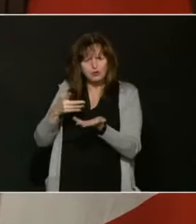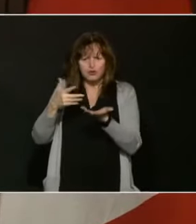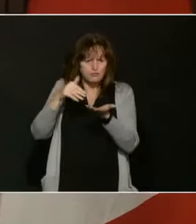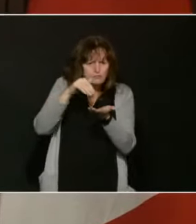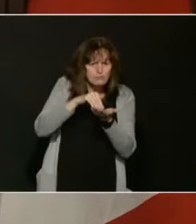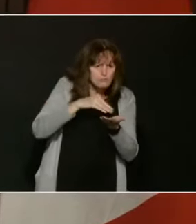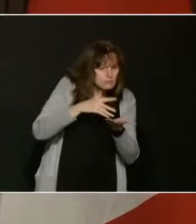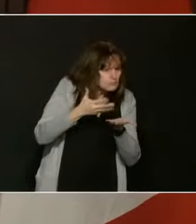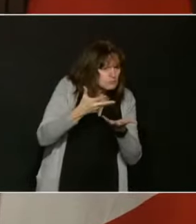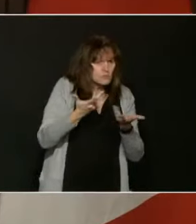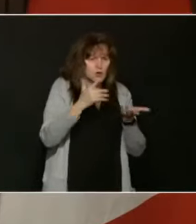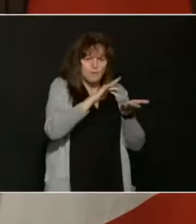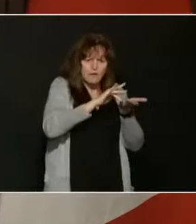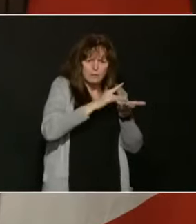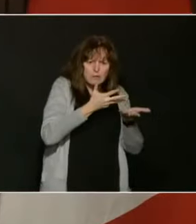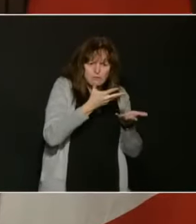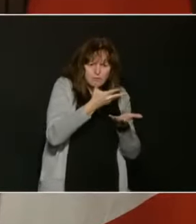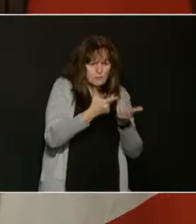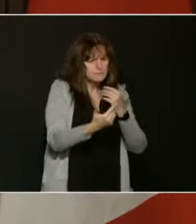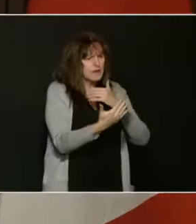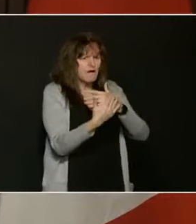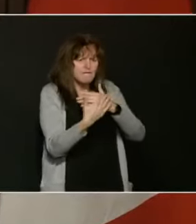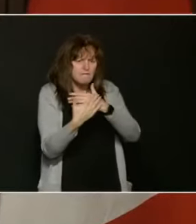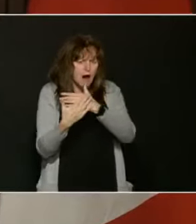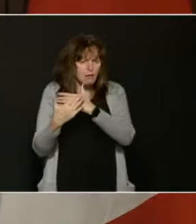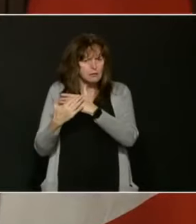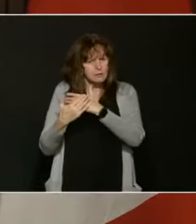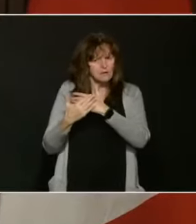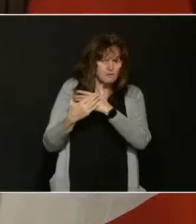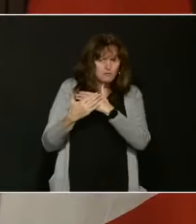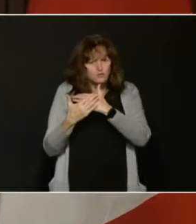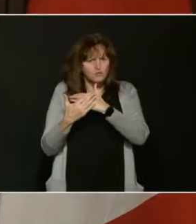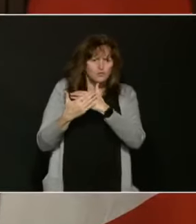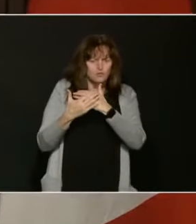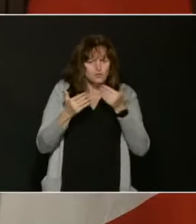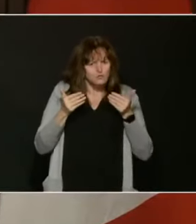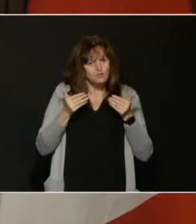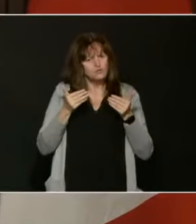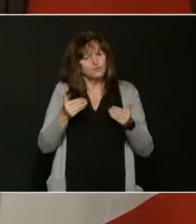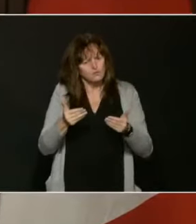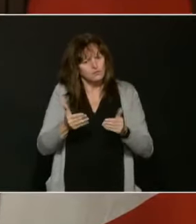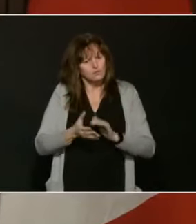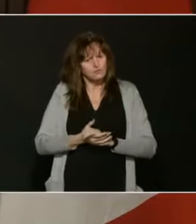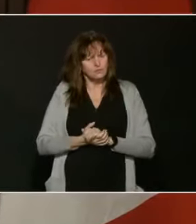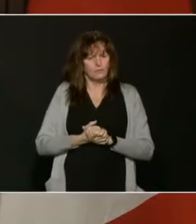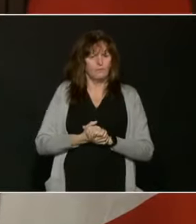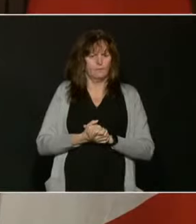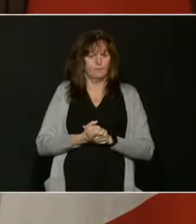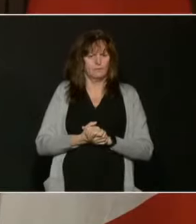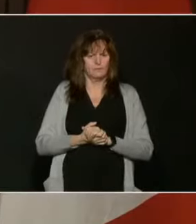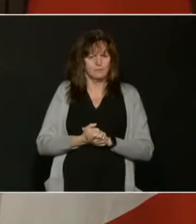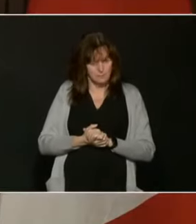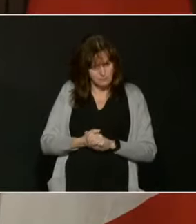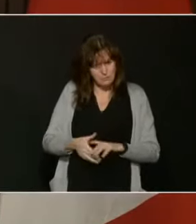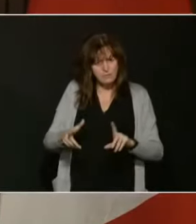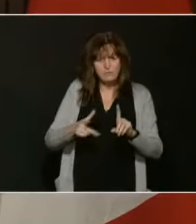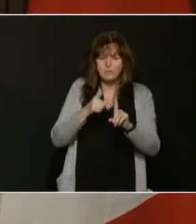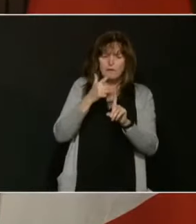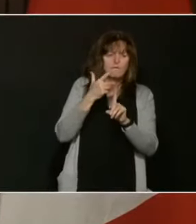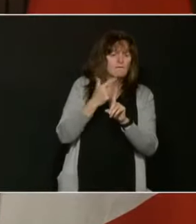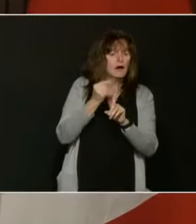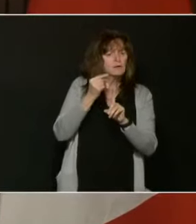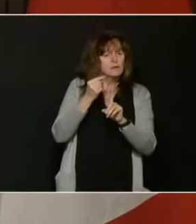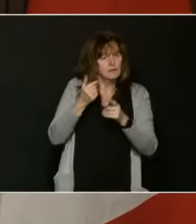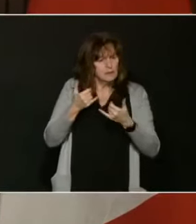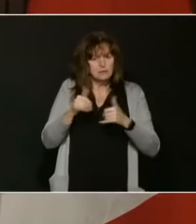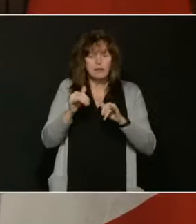for you. But despite the success on vaccination, there is still much danger ahead. Mobility is increasing, and with